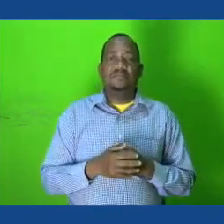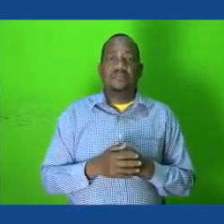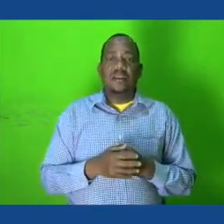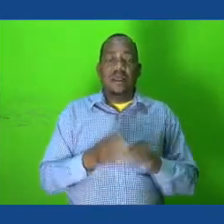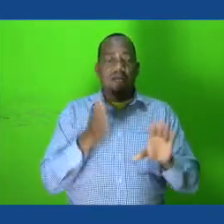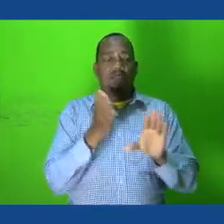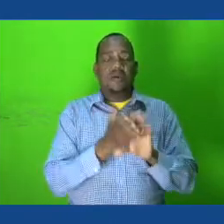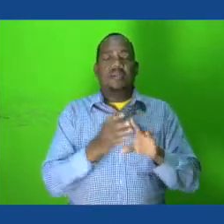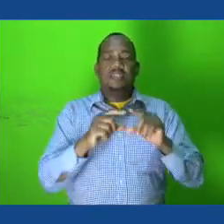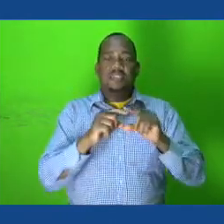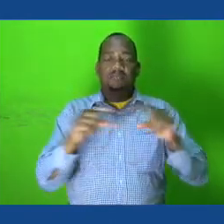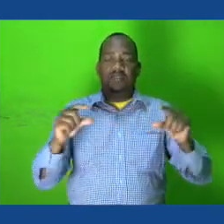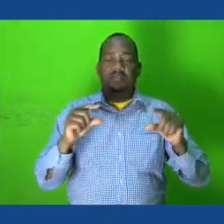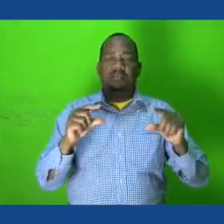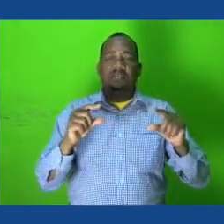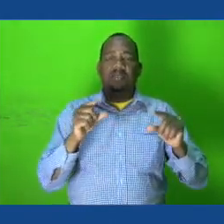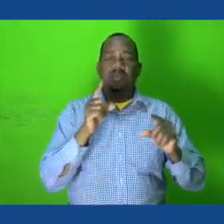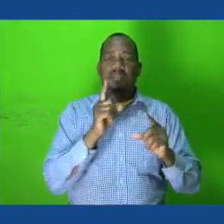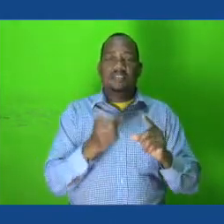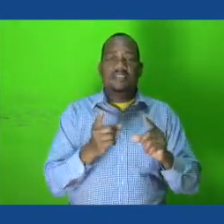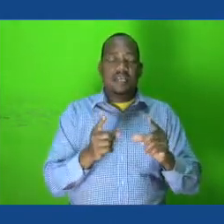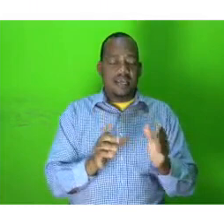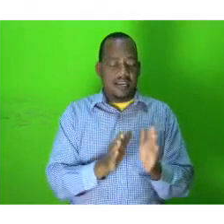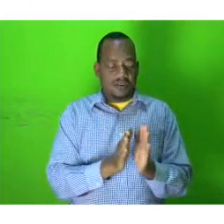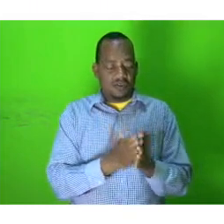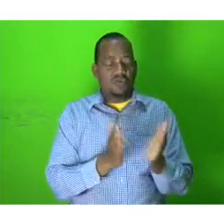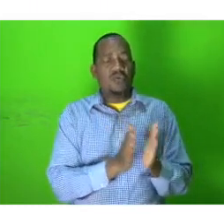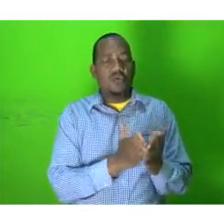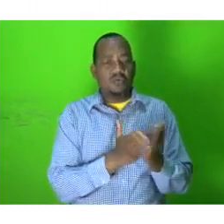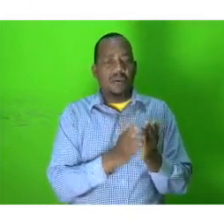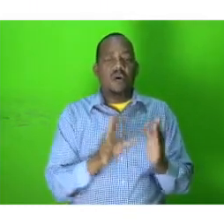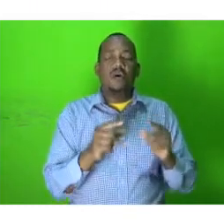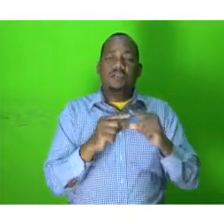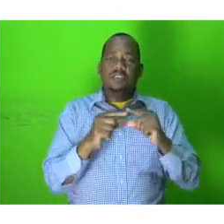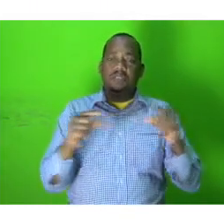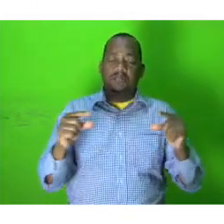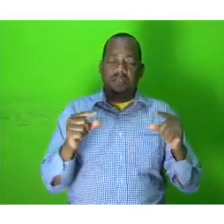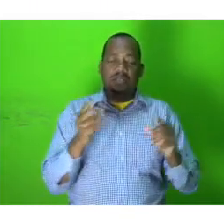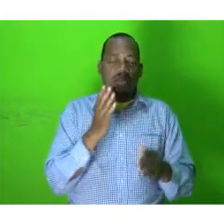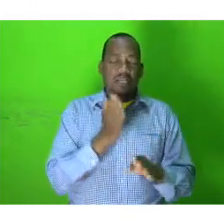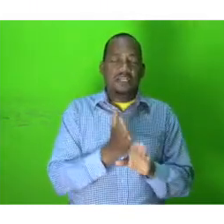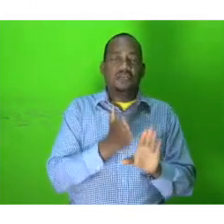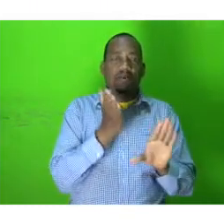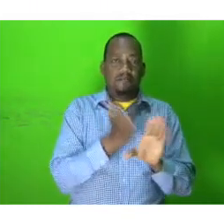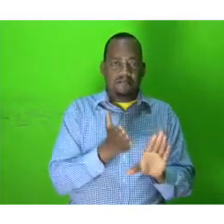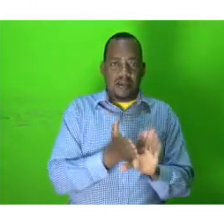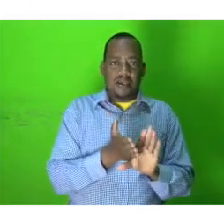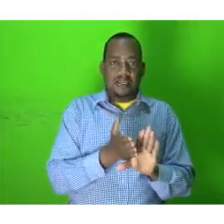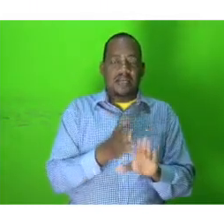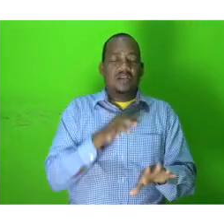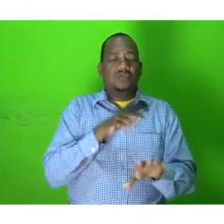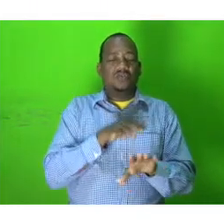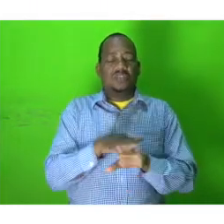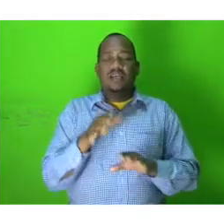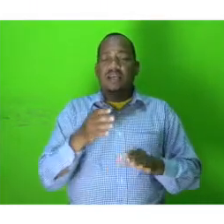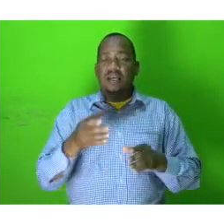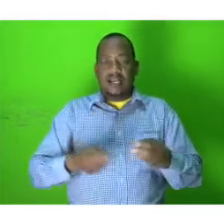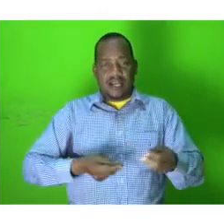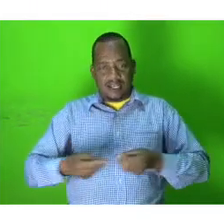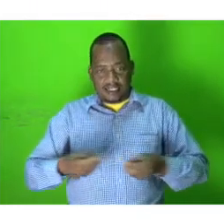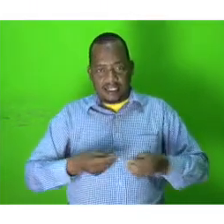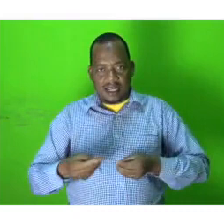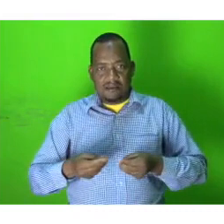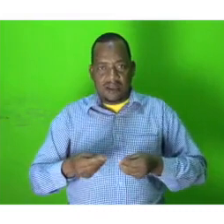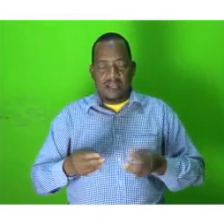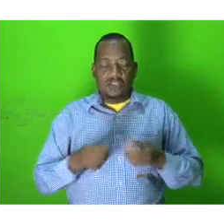trying. Bank statement is a document. Bank statement is a document or statement issued by the bank to